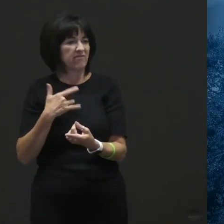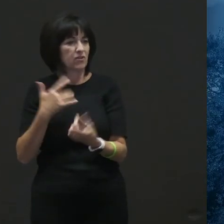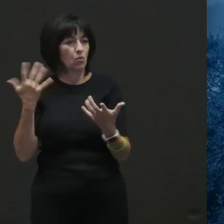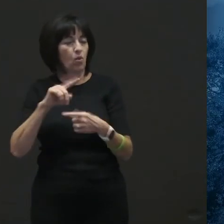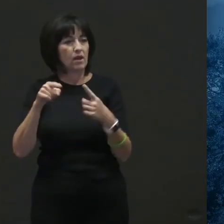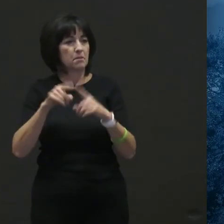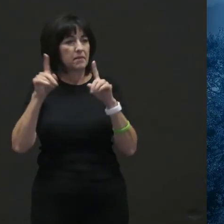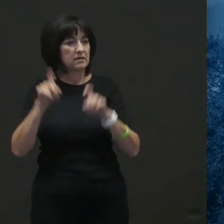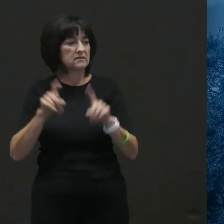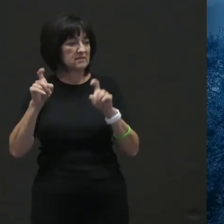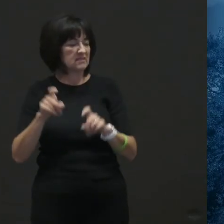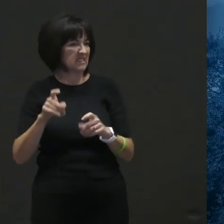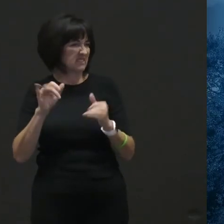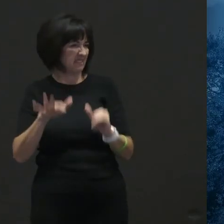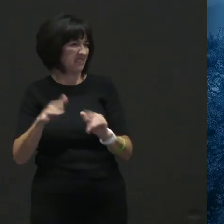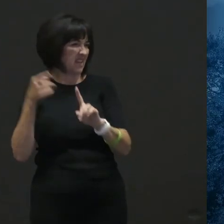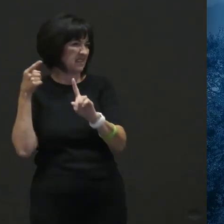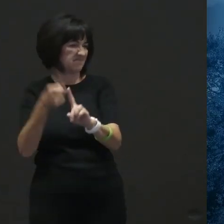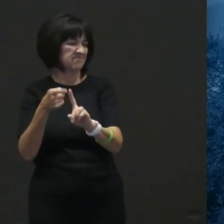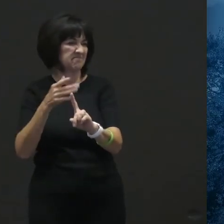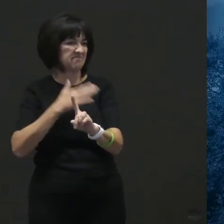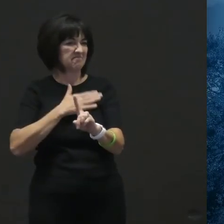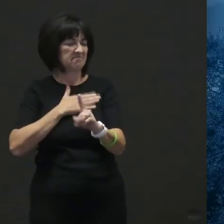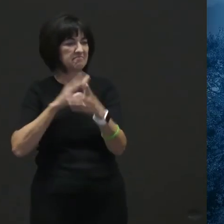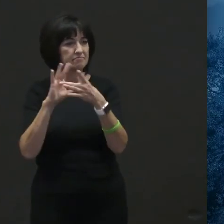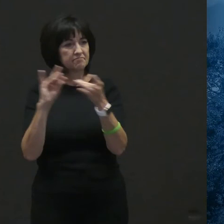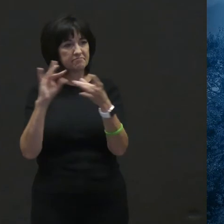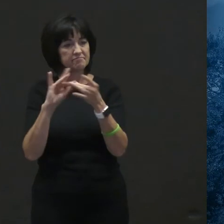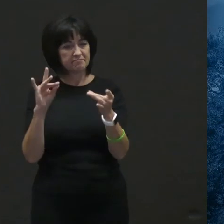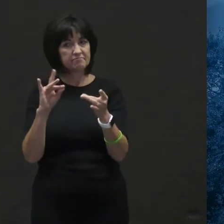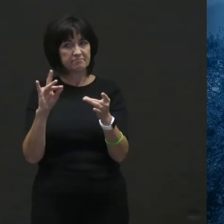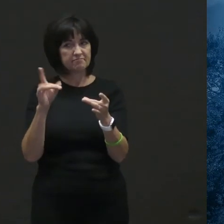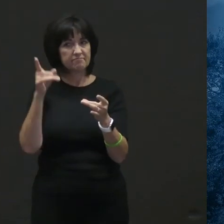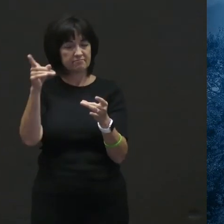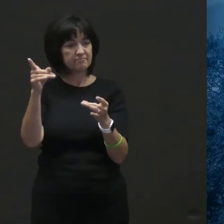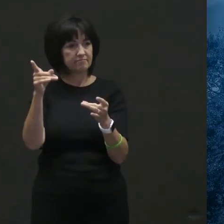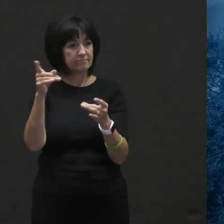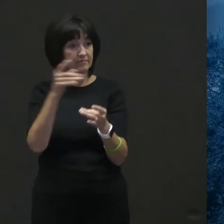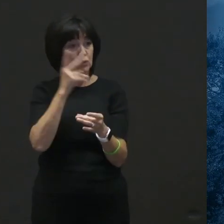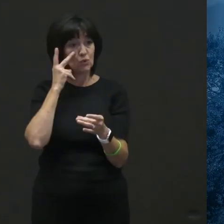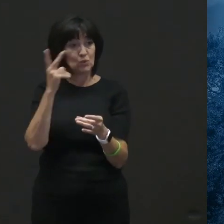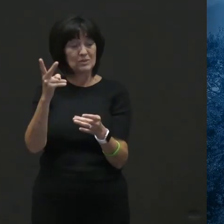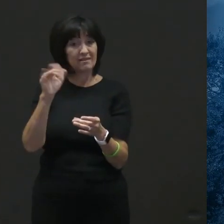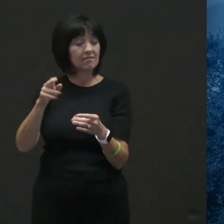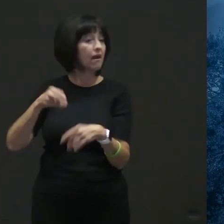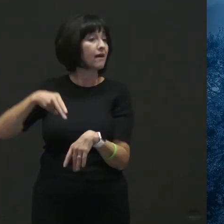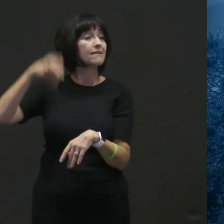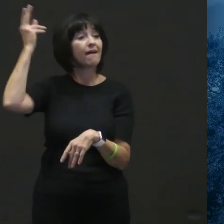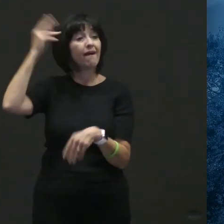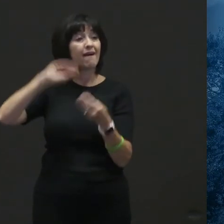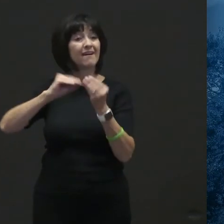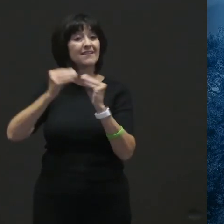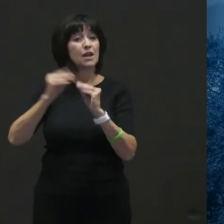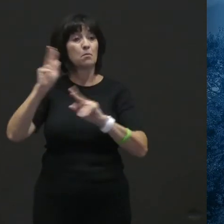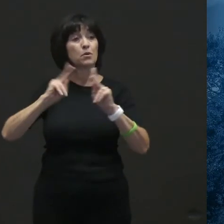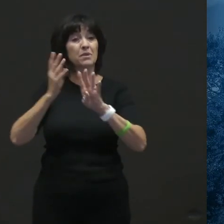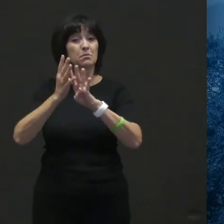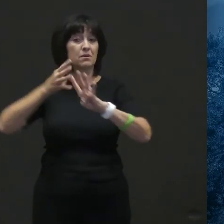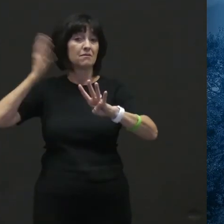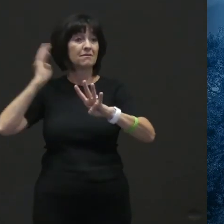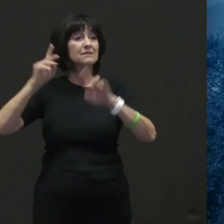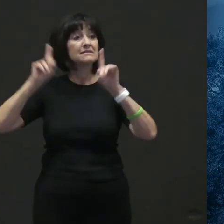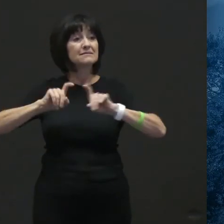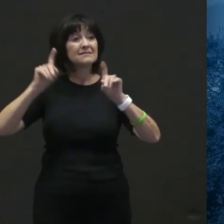They're definitely down a little bit. No, so we'll see, from that highest in the 70s to, probably around 50. So we're going to see about